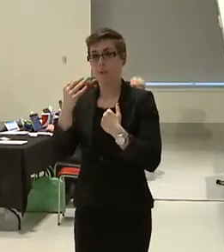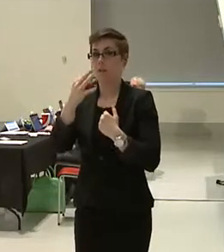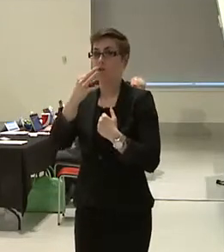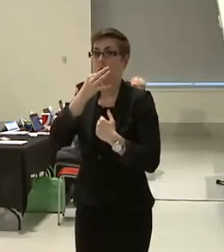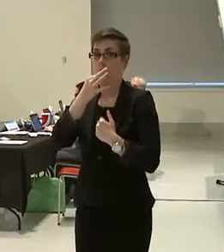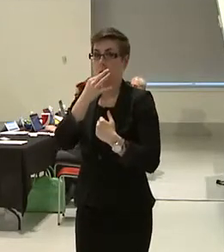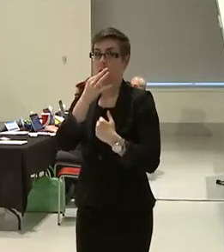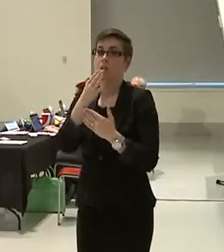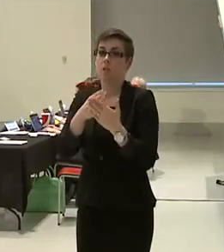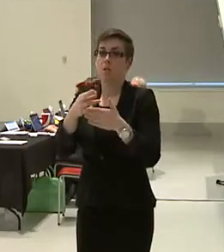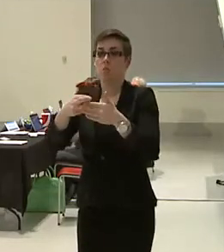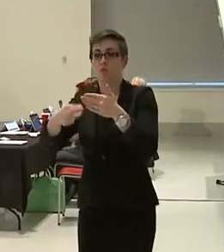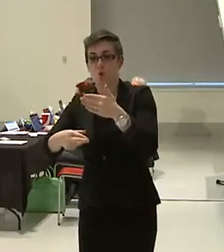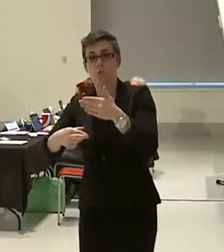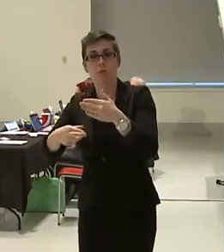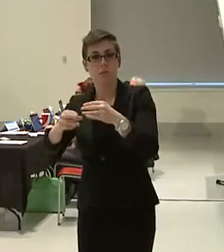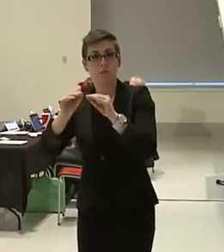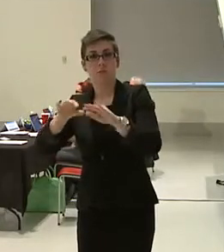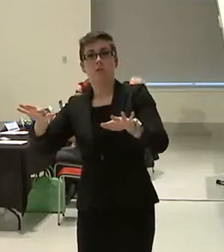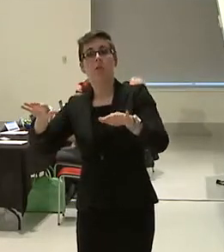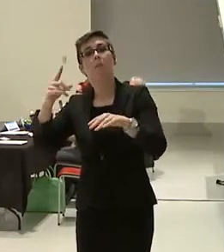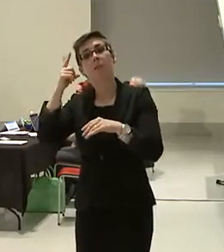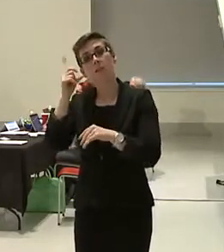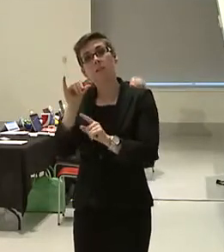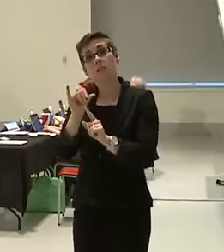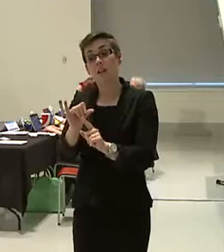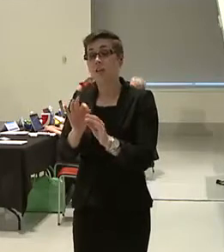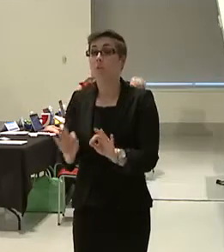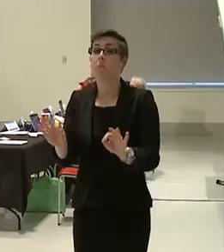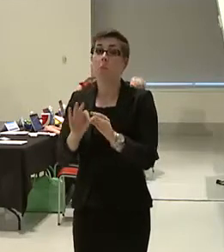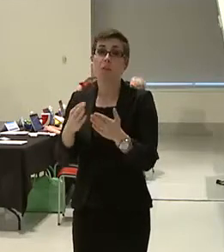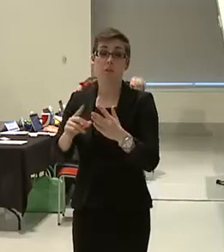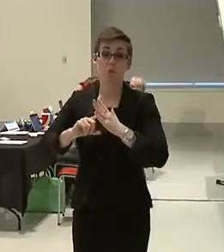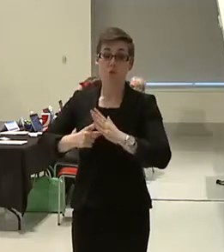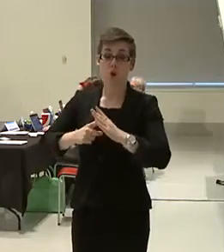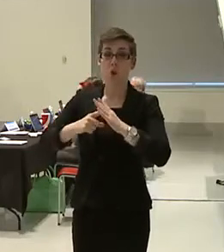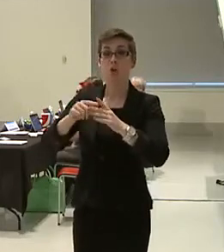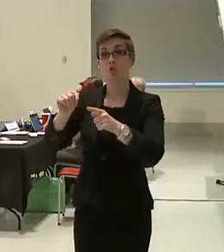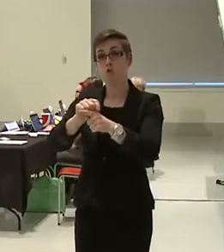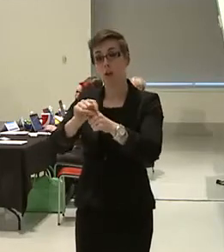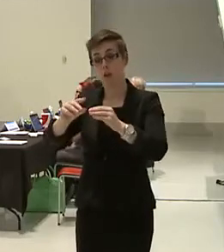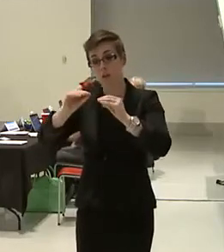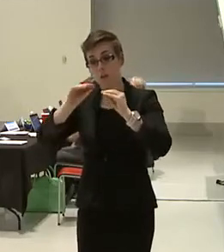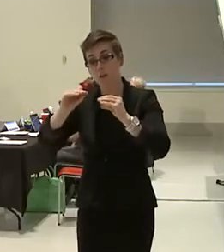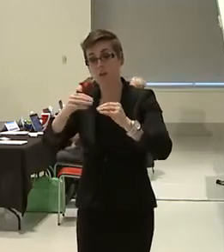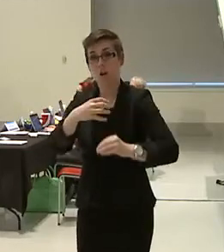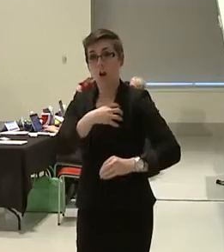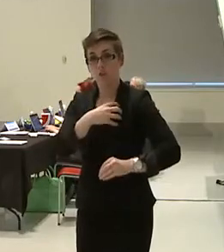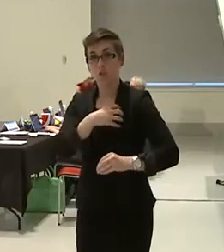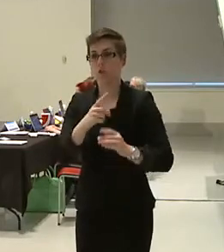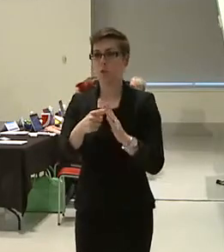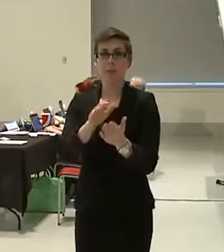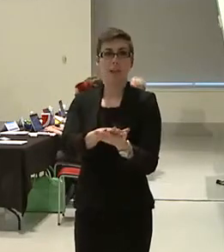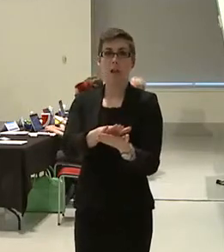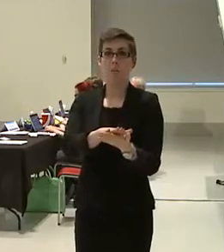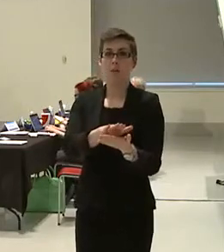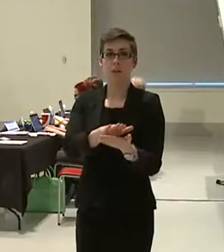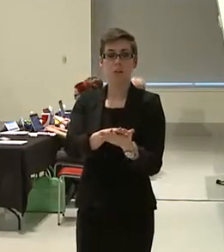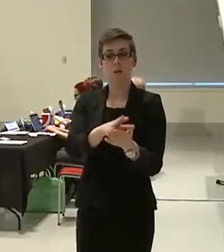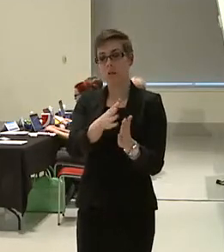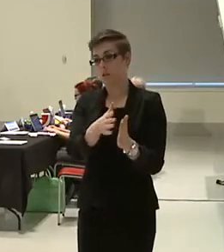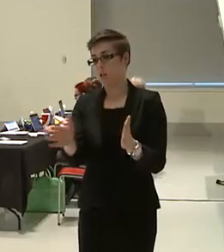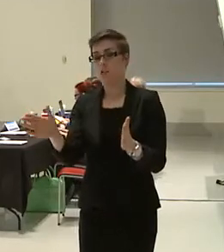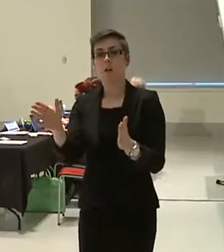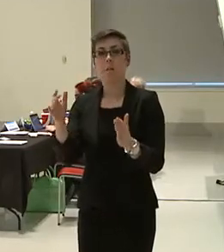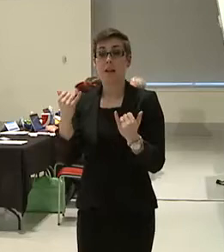put out far and wide, because it is an important thing to start training officers right from the academy. It's a changed